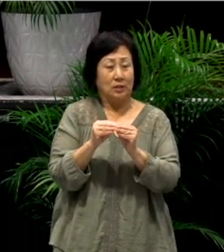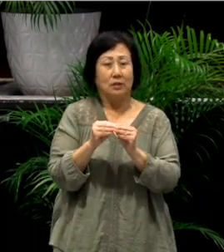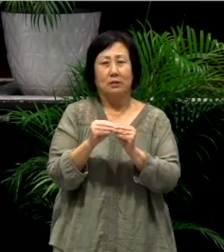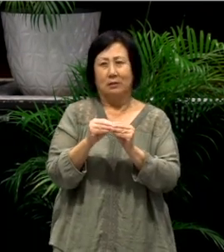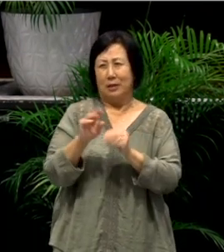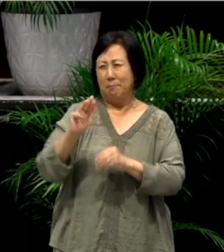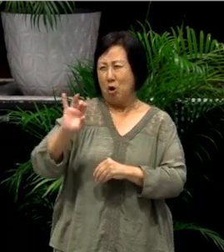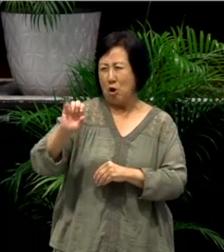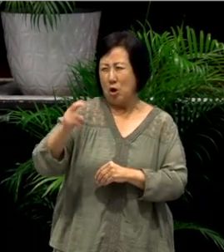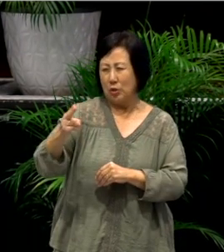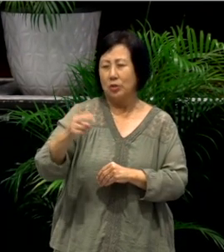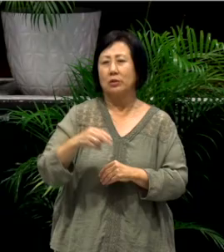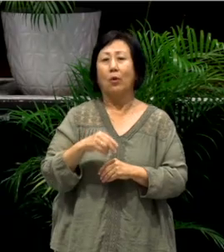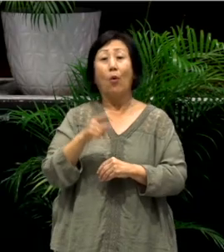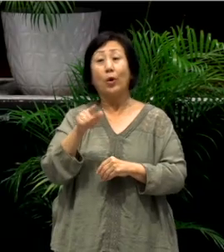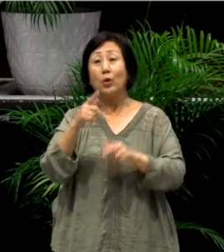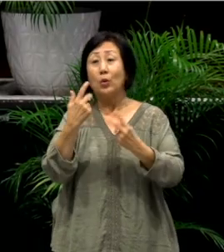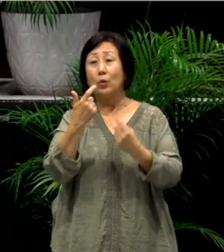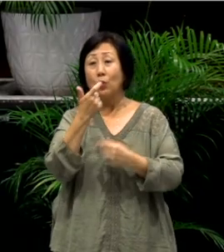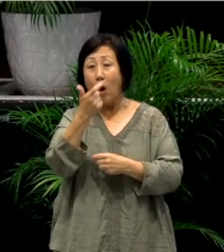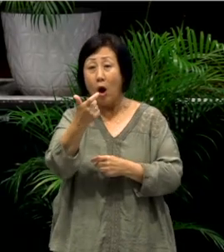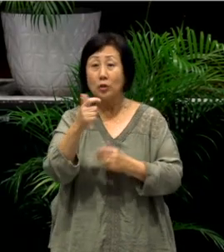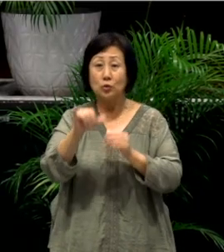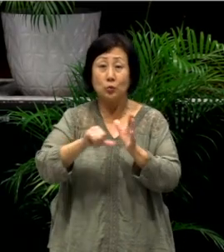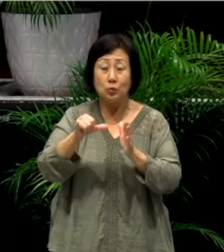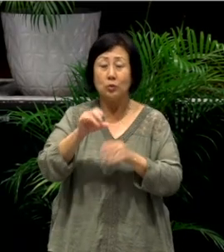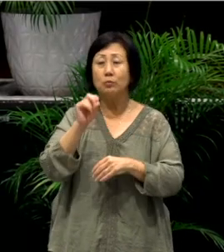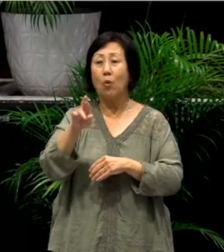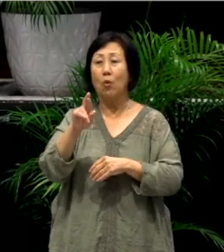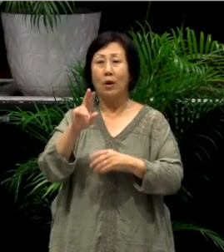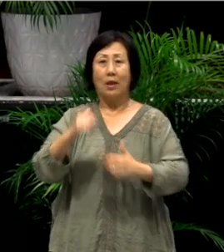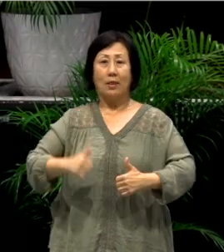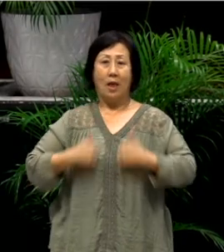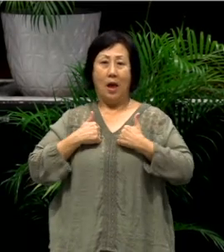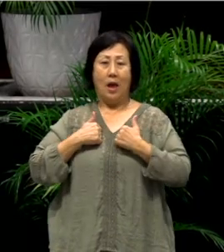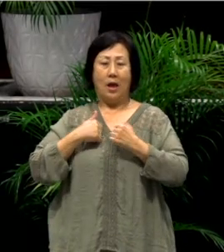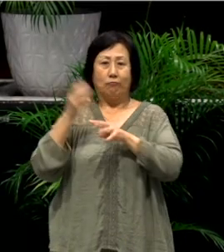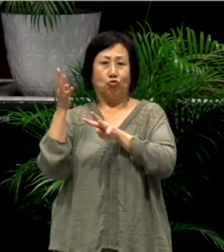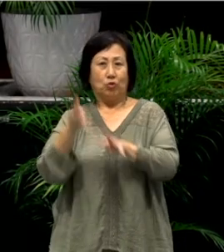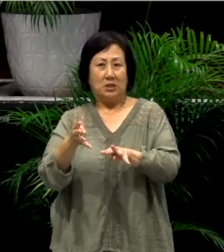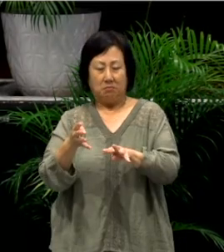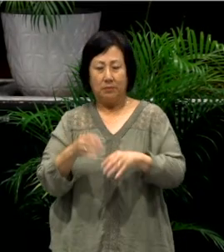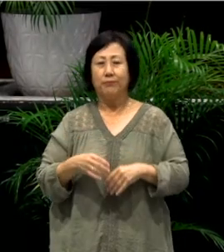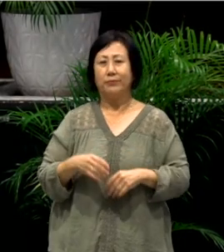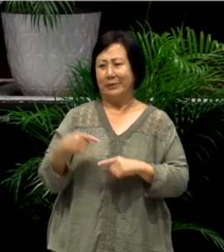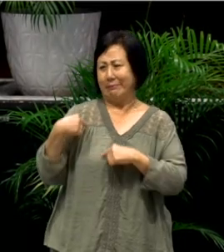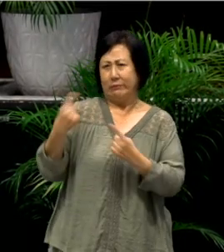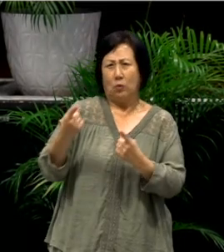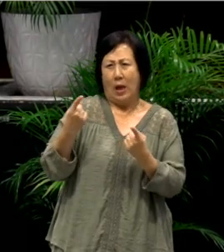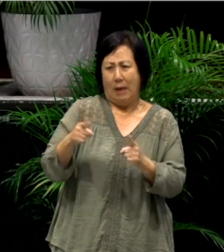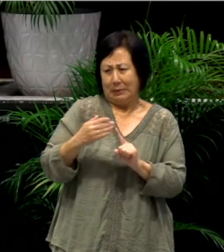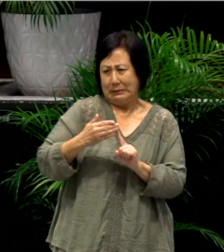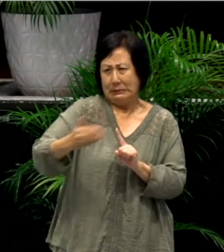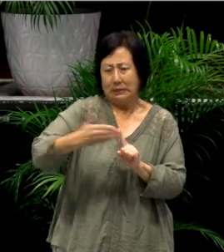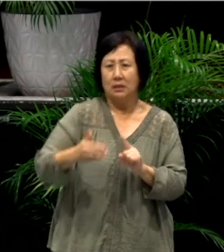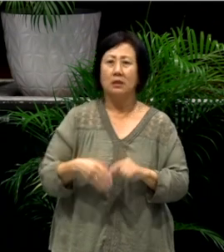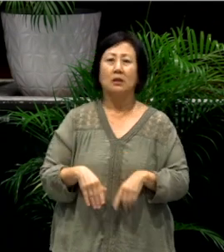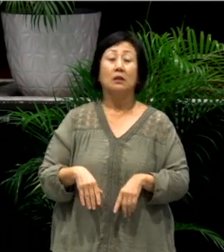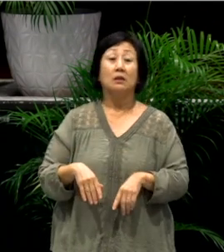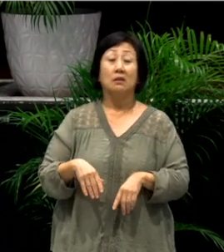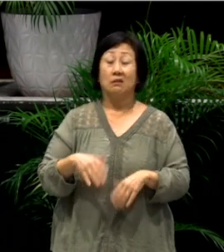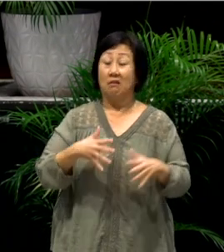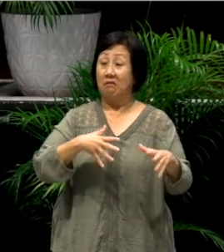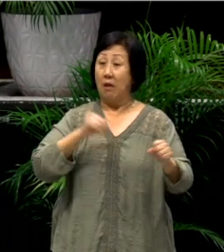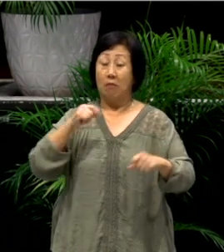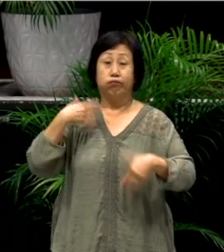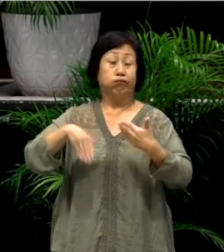or watched it on YouTube or live streamed, fast and furious is how to describe changes that have